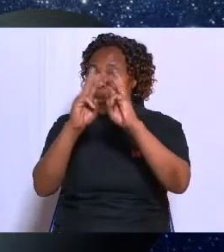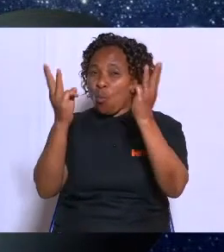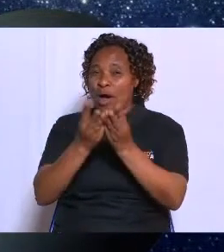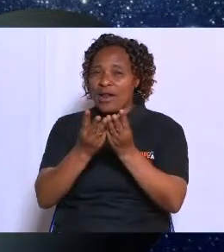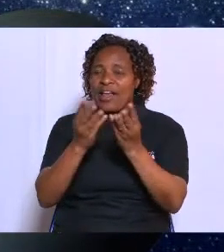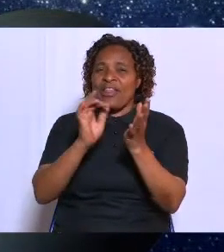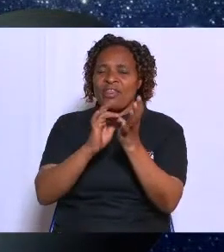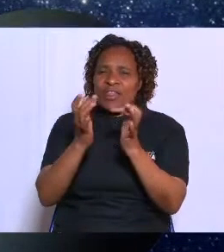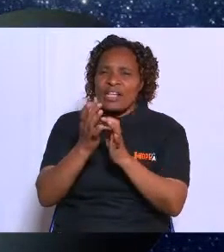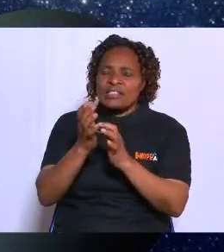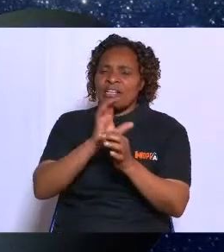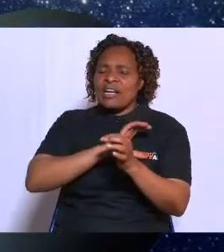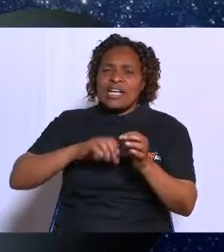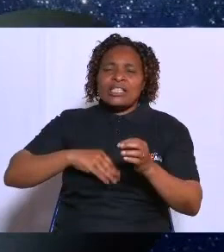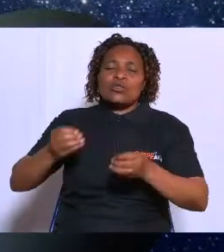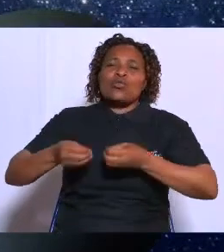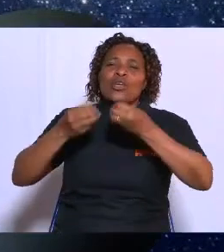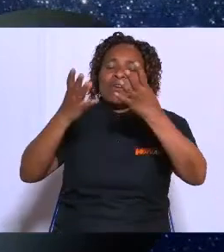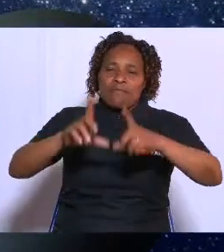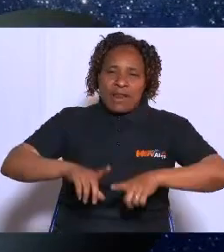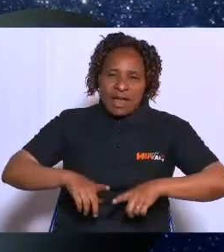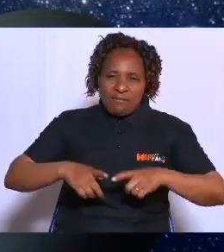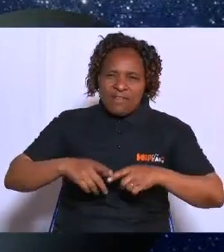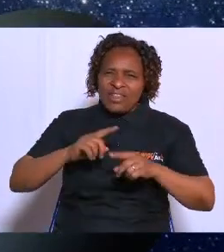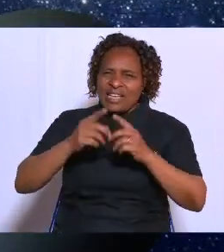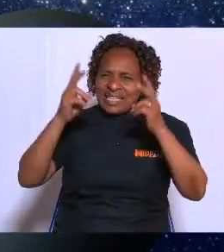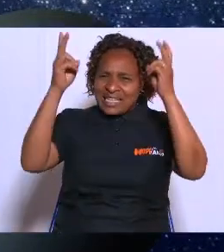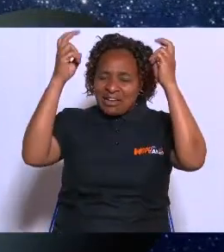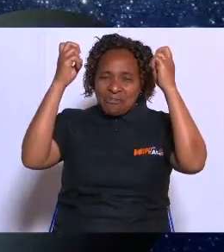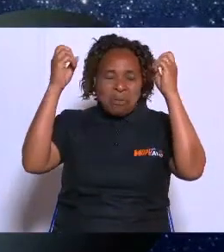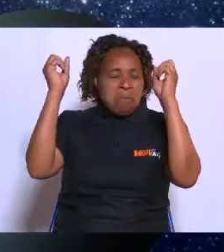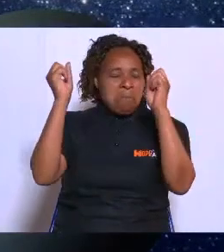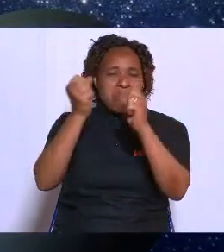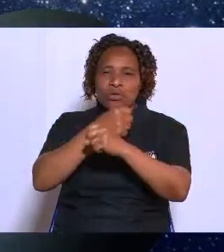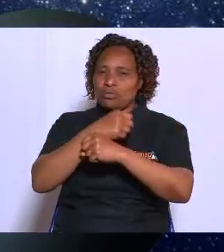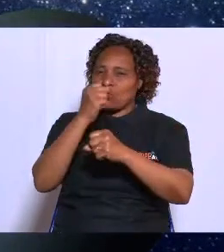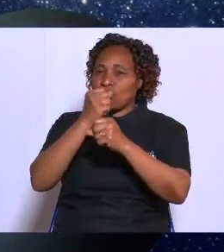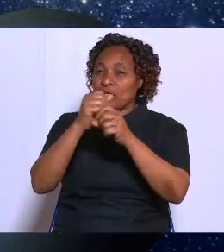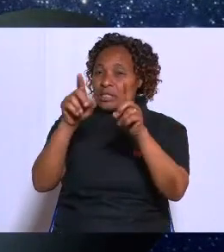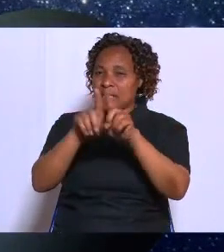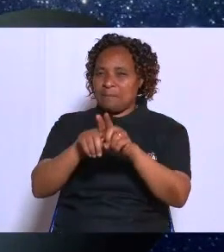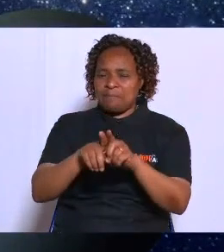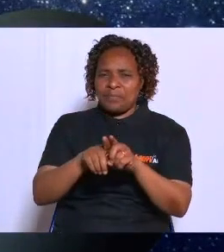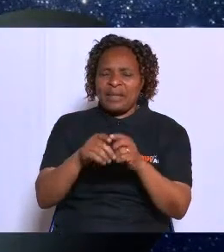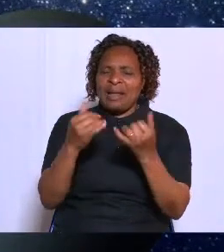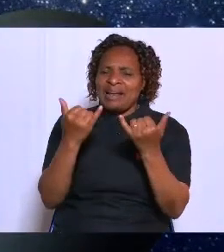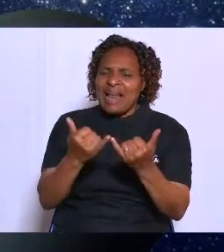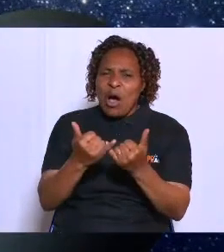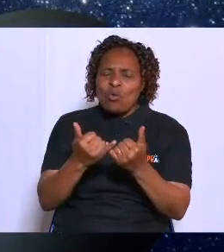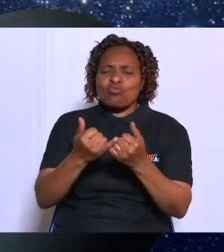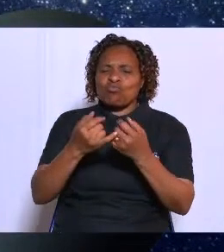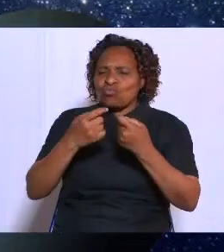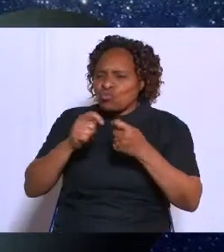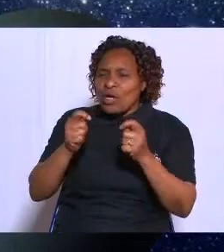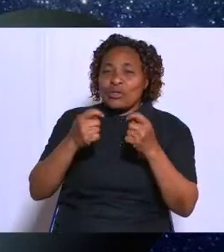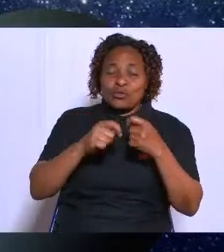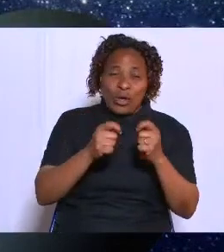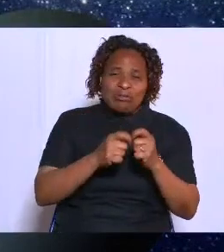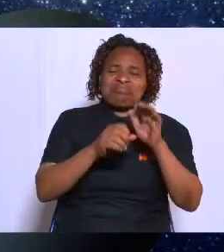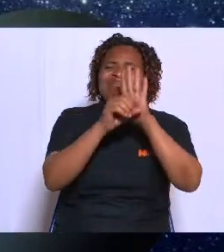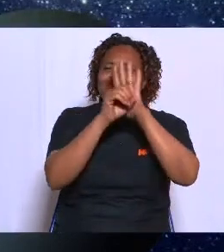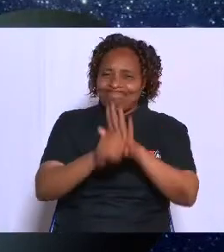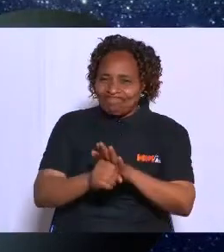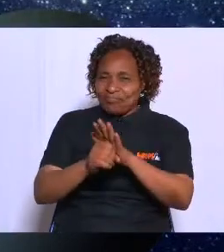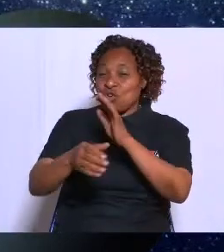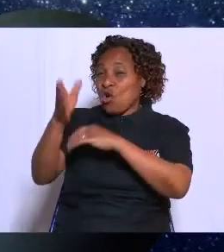could bring forth life the devil could never do that so he attempted to undermine God's Authority